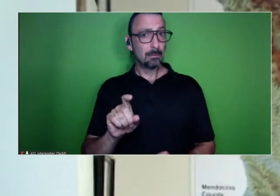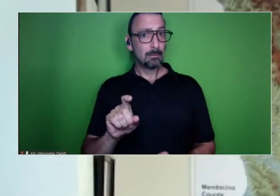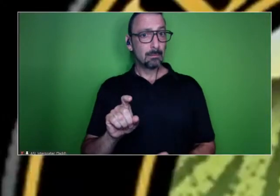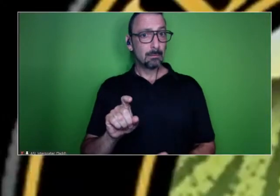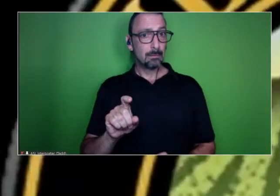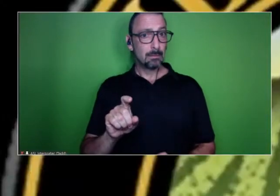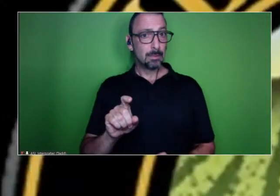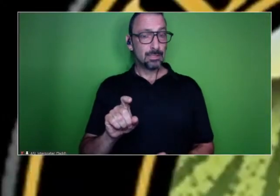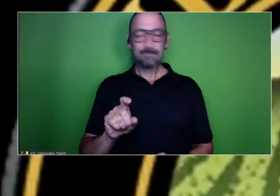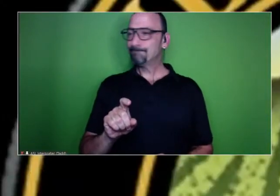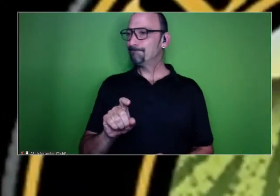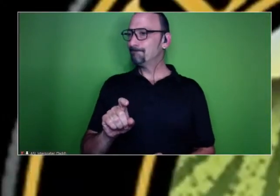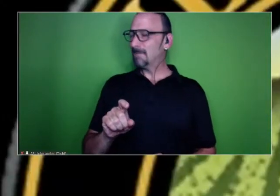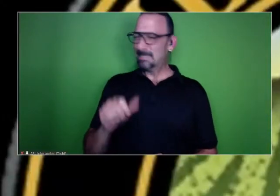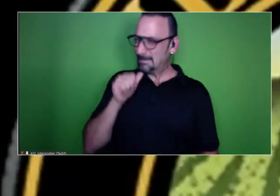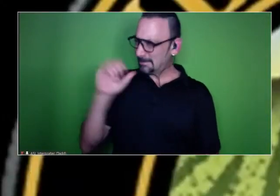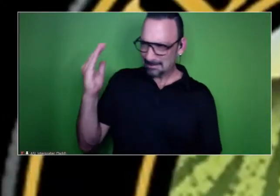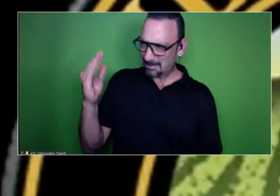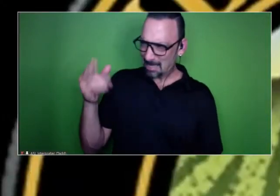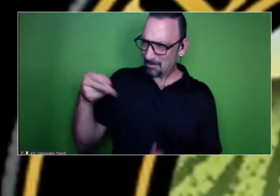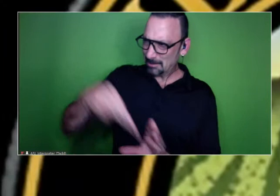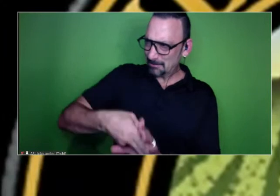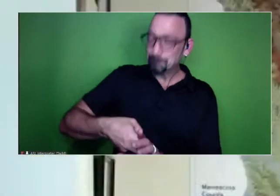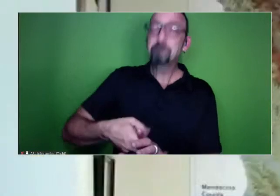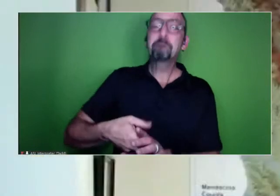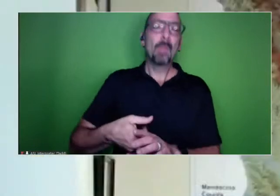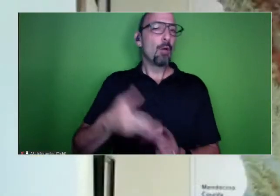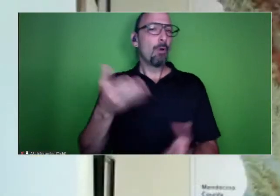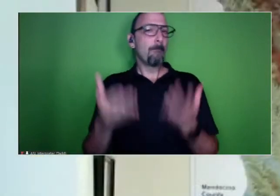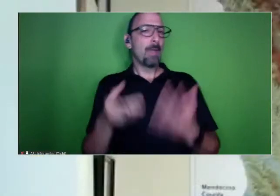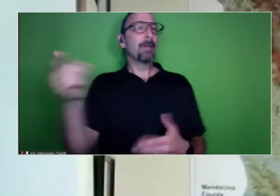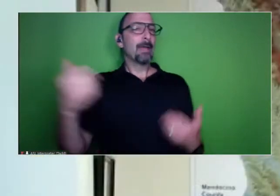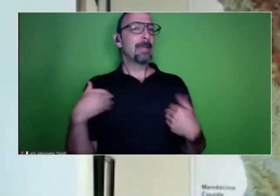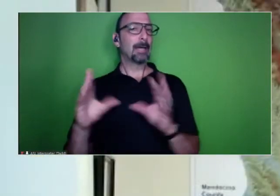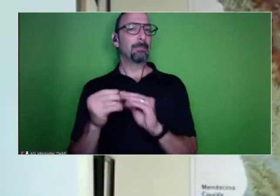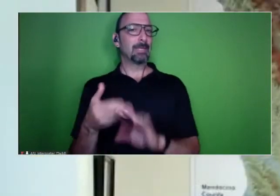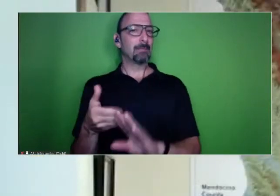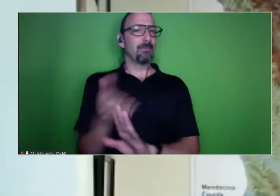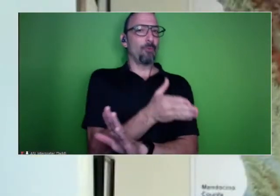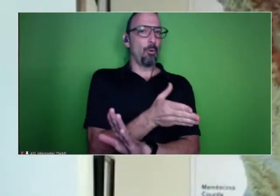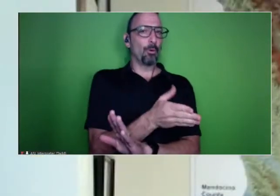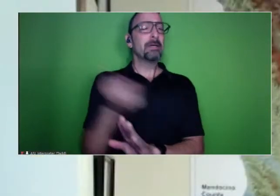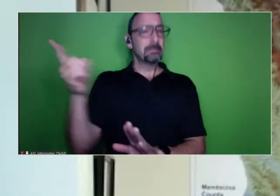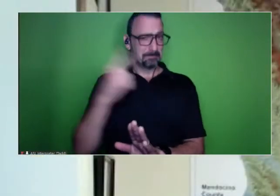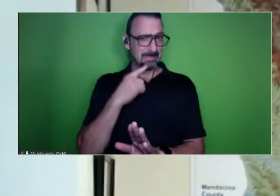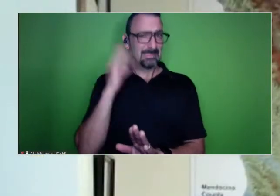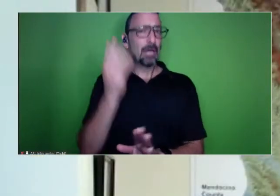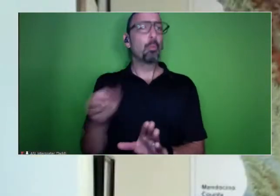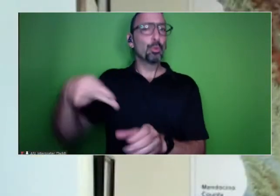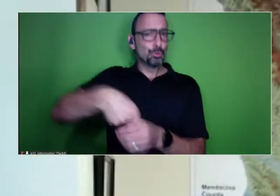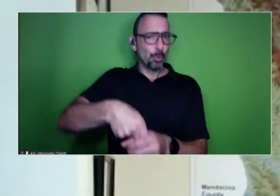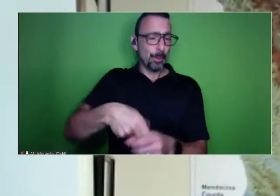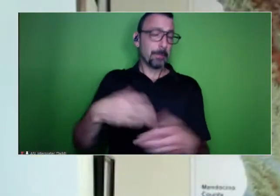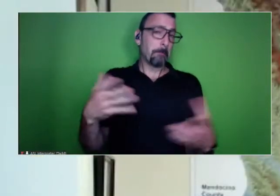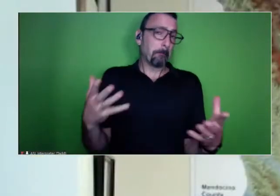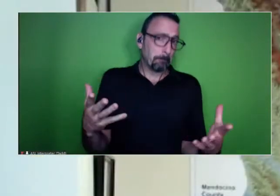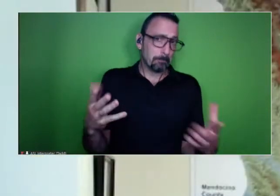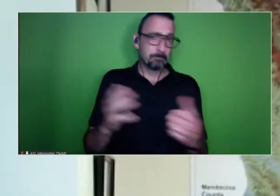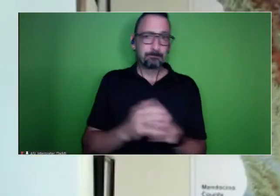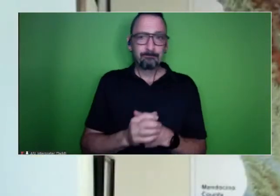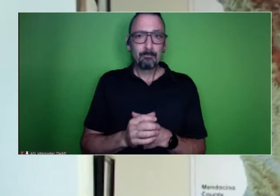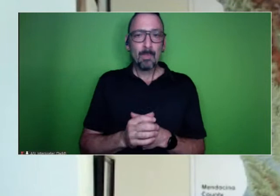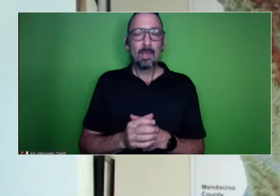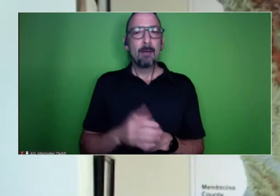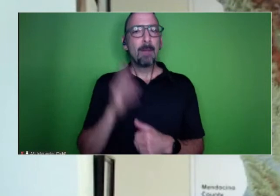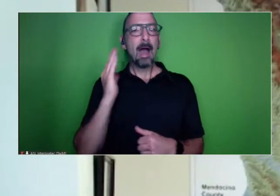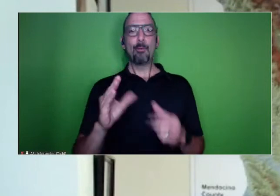It does not look like he's joined us yet. Okay, well, he did have another meeting and said he would join us. I'll just say